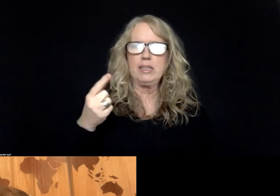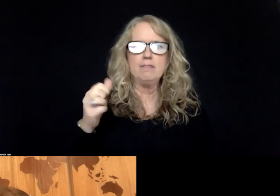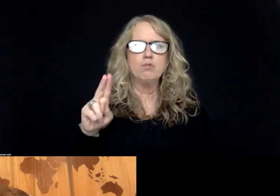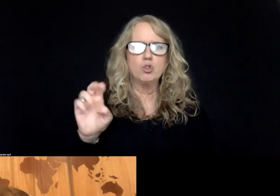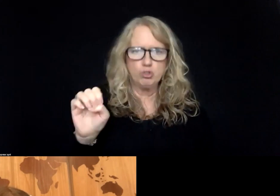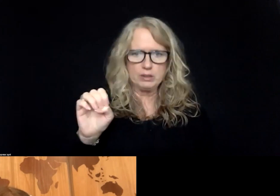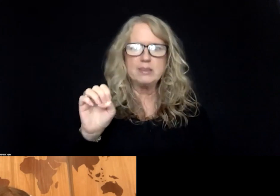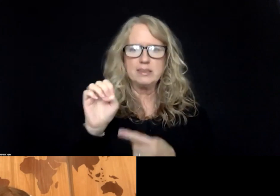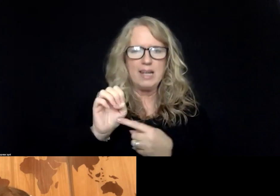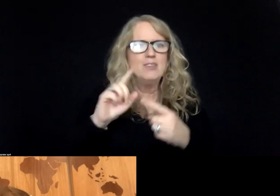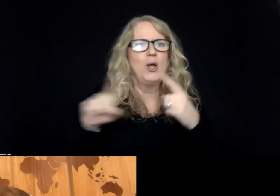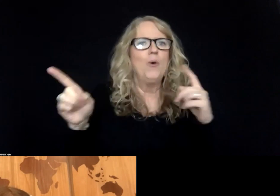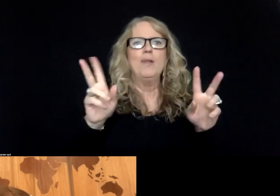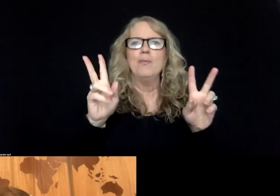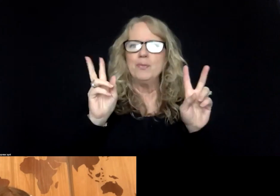on was